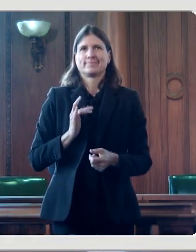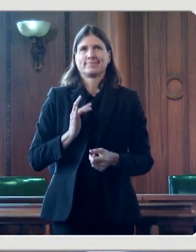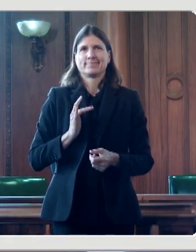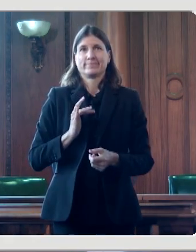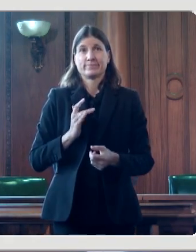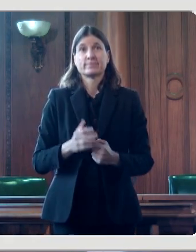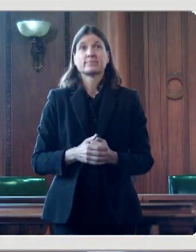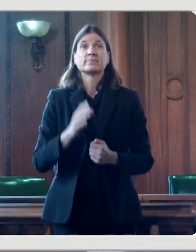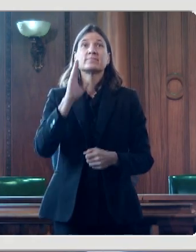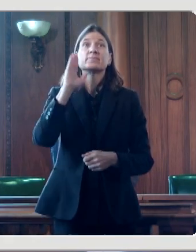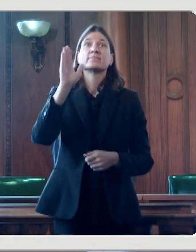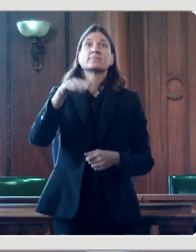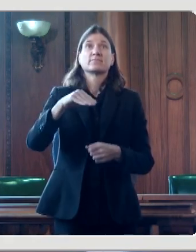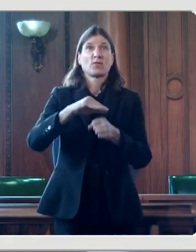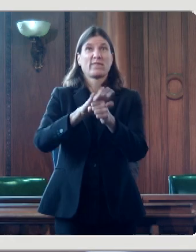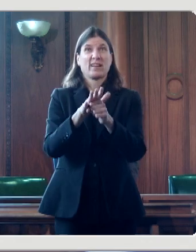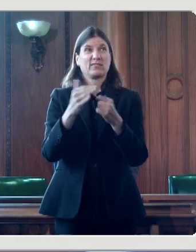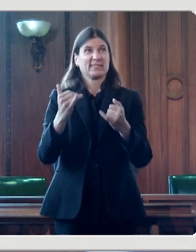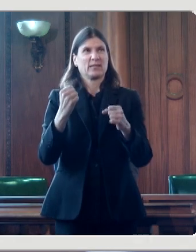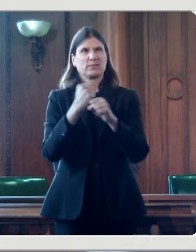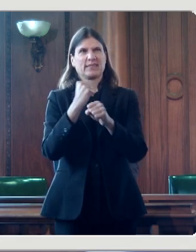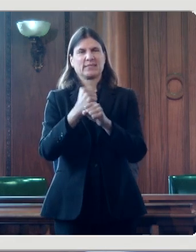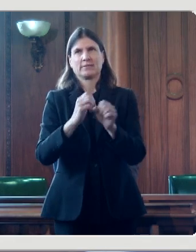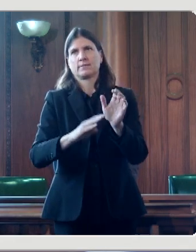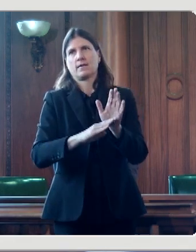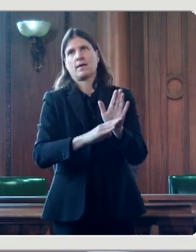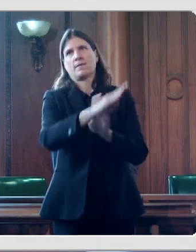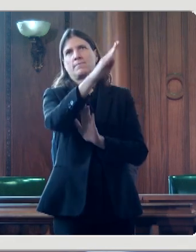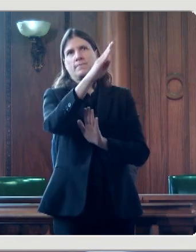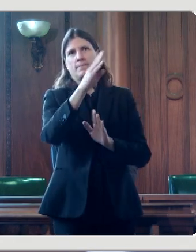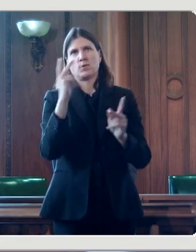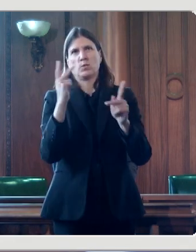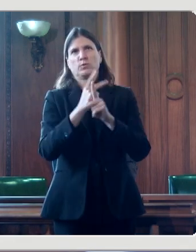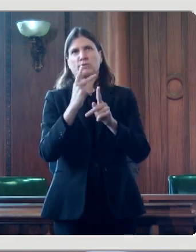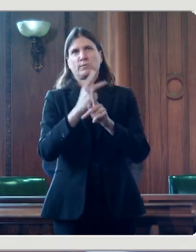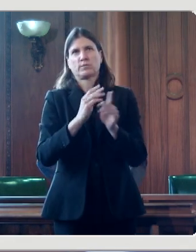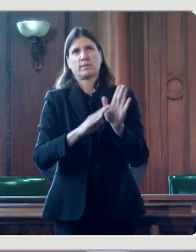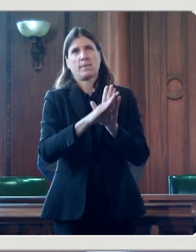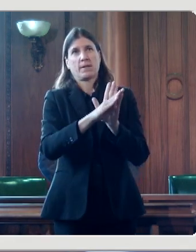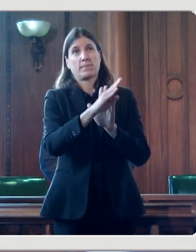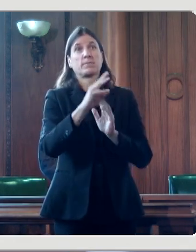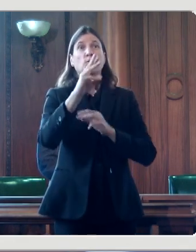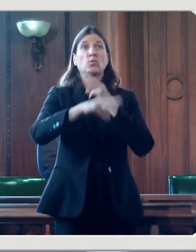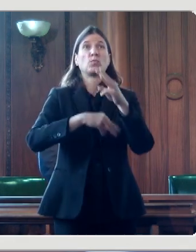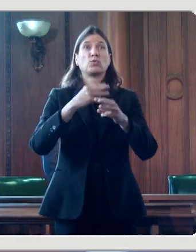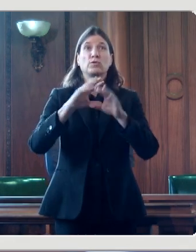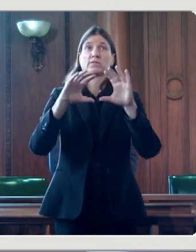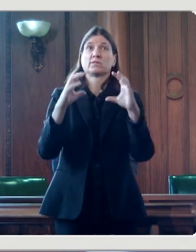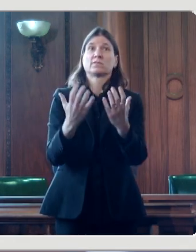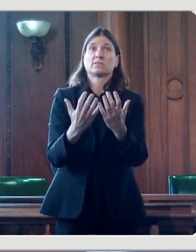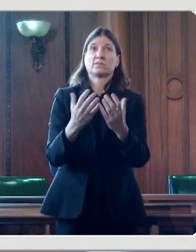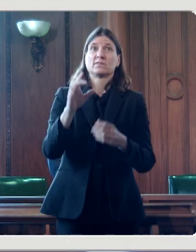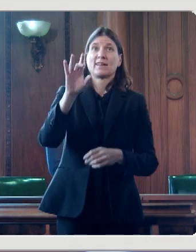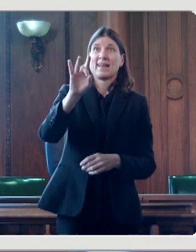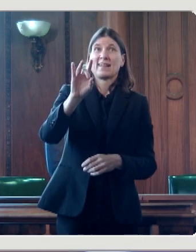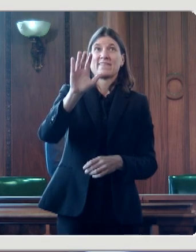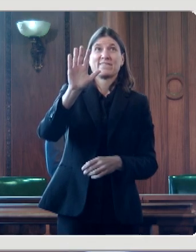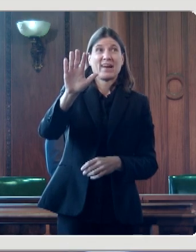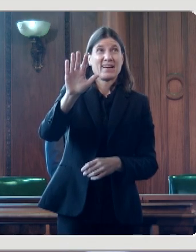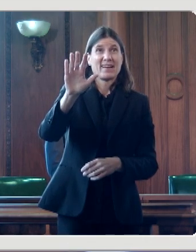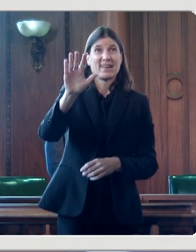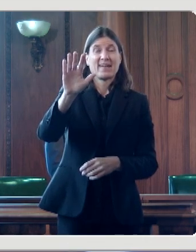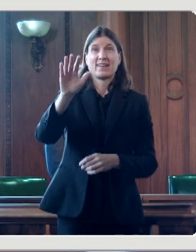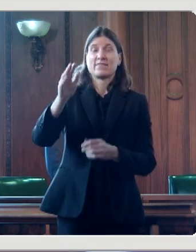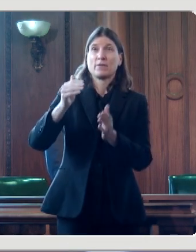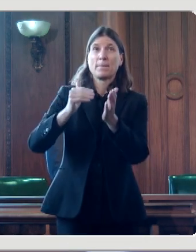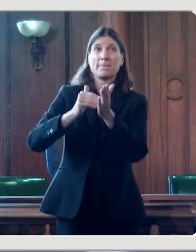heard. We're now at over 85 million cases across the world, 1.8 million deaths. The U.S.